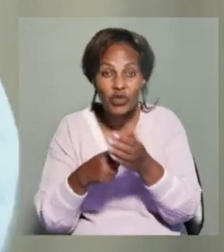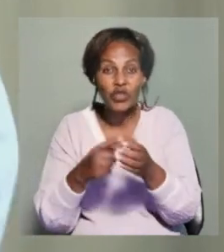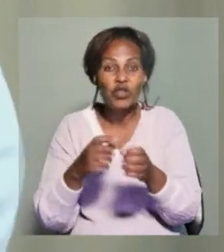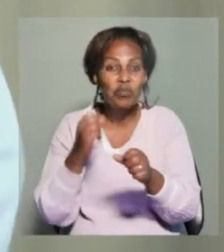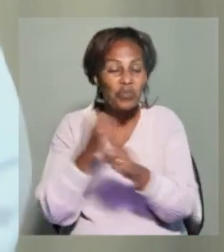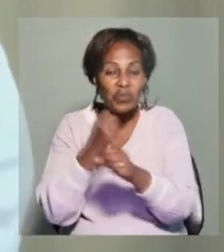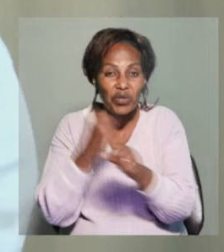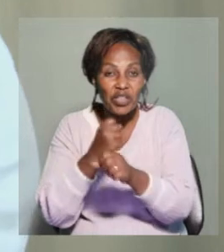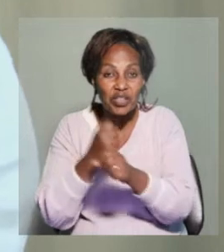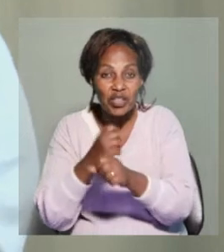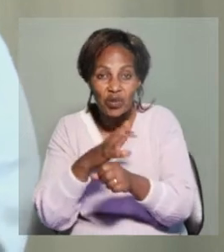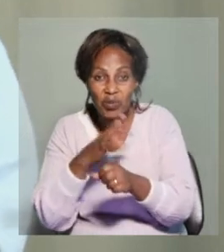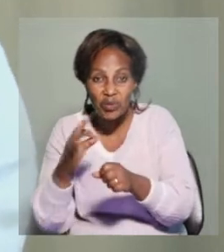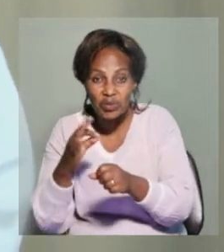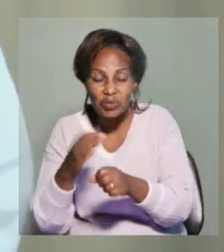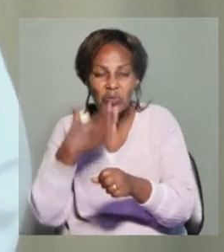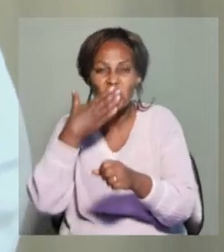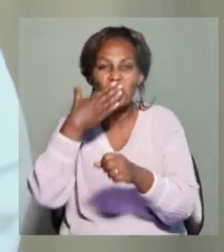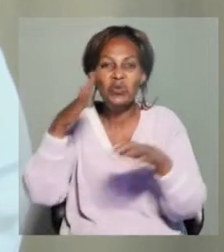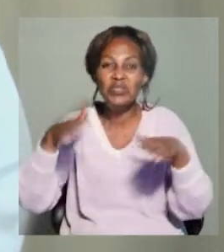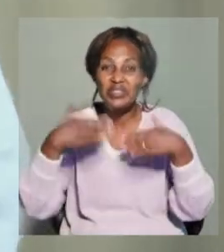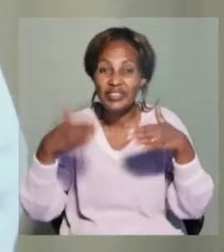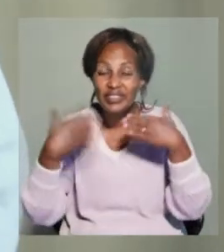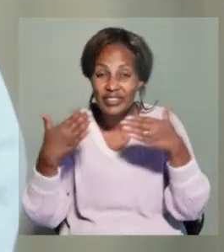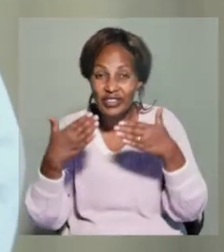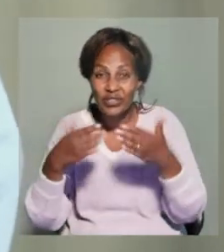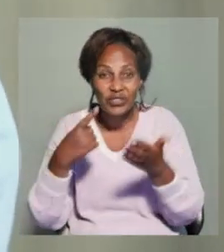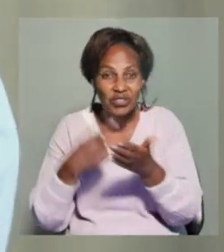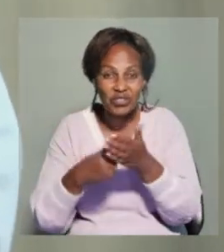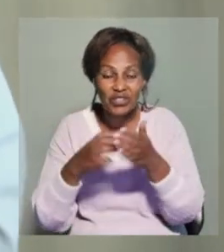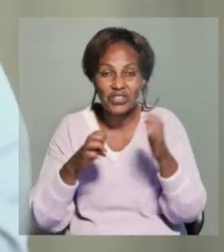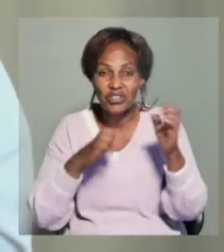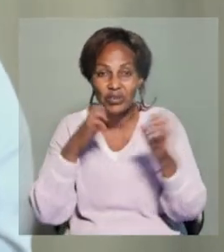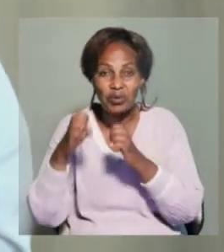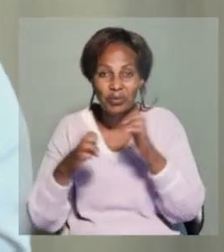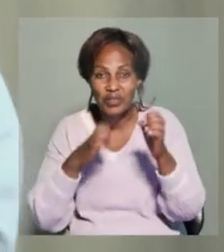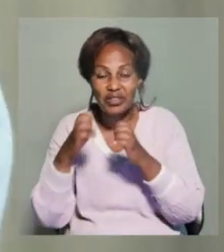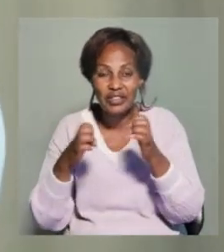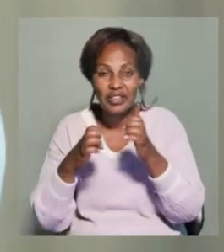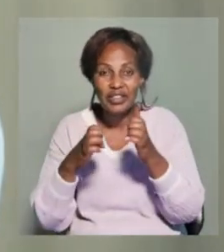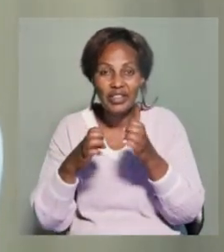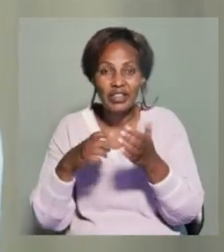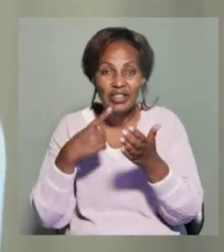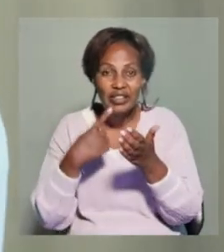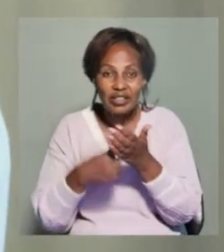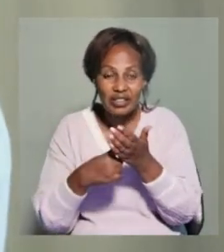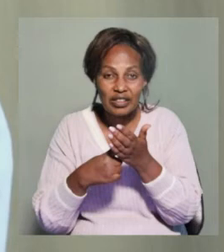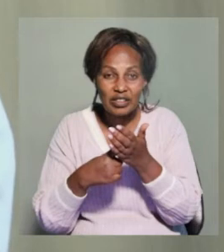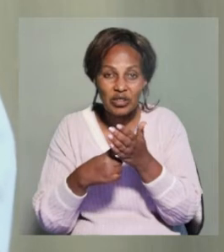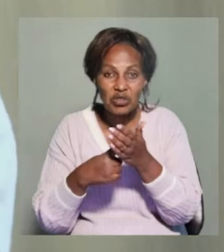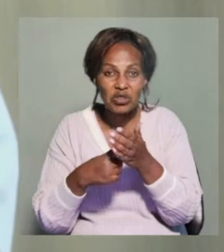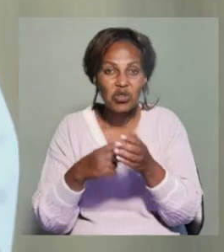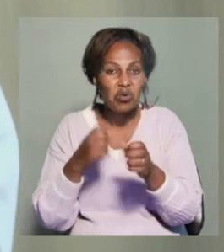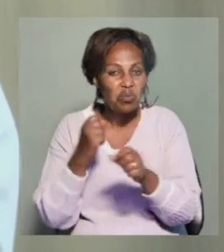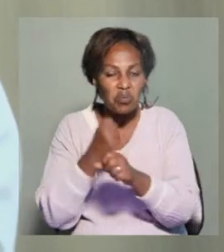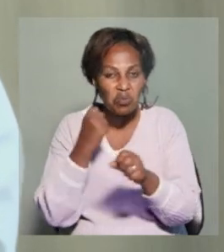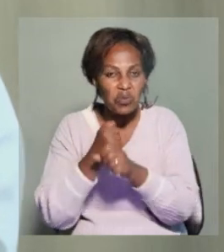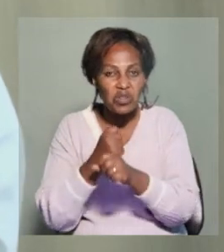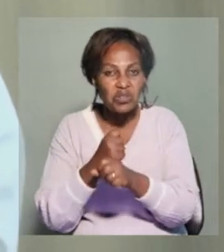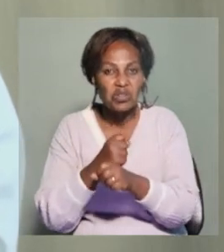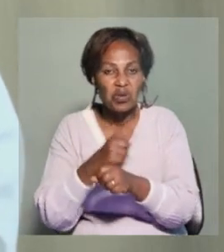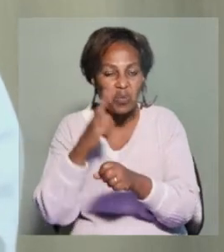wonderful experiment. I think you have enjoyed this experiment. And it is a practical one.